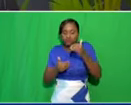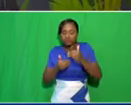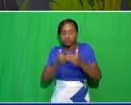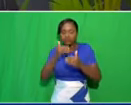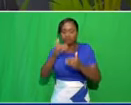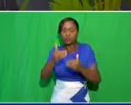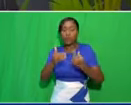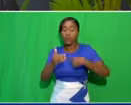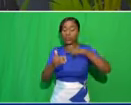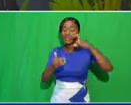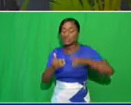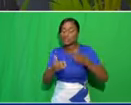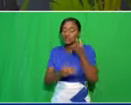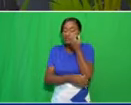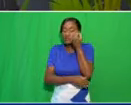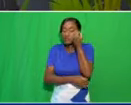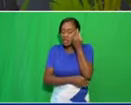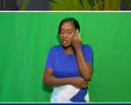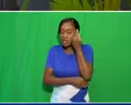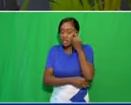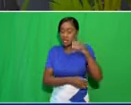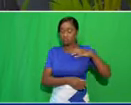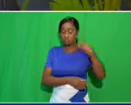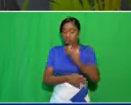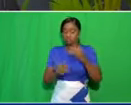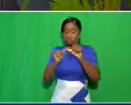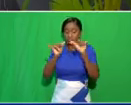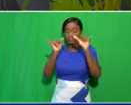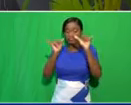to recognize that our system